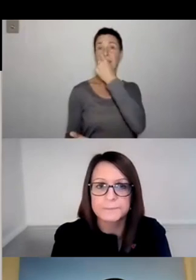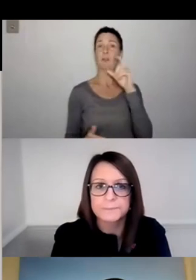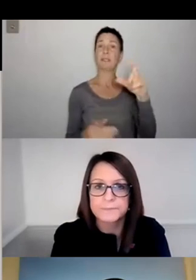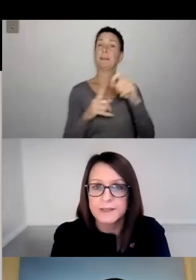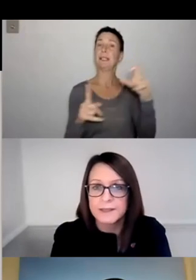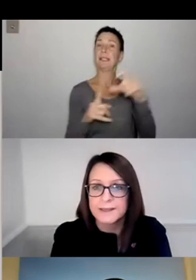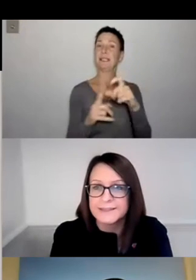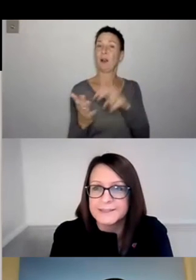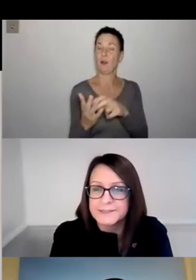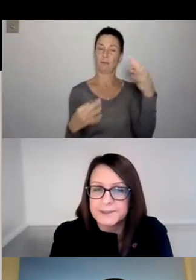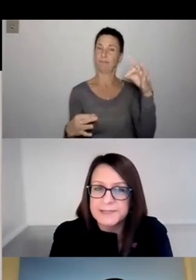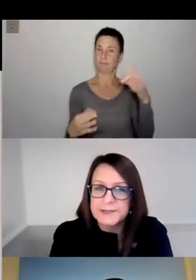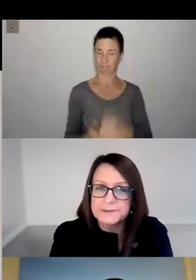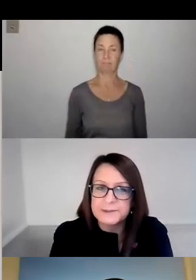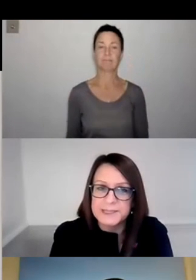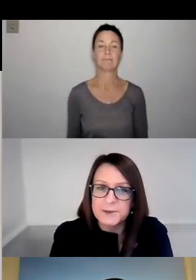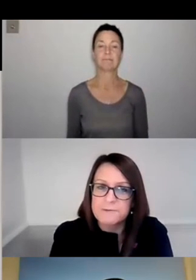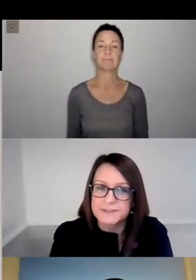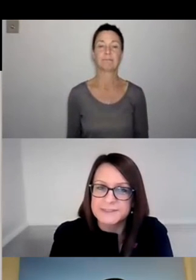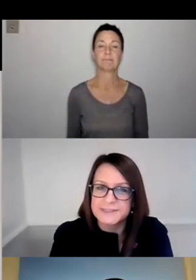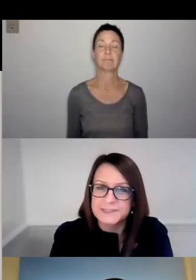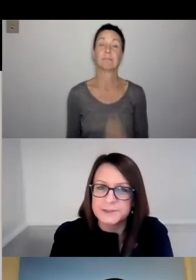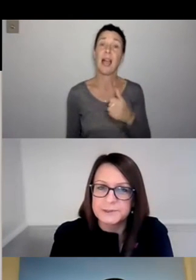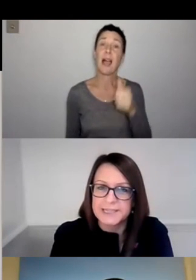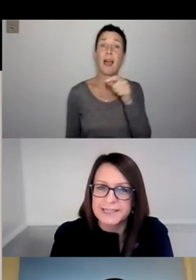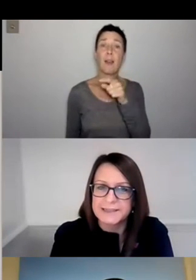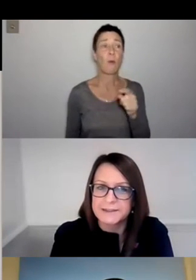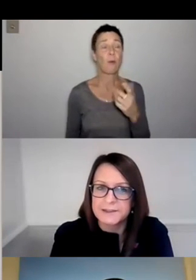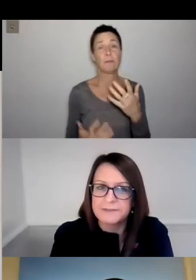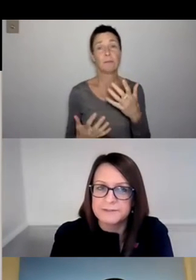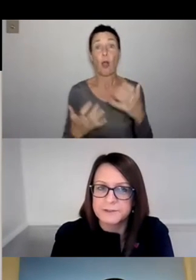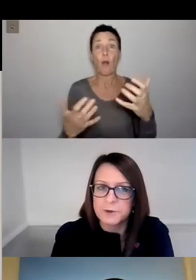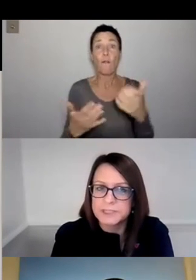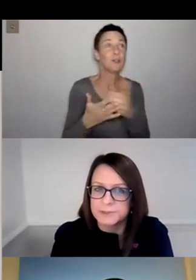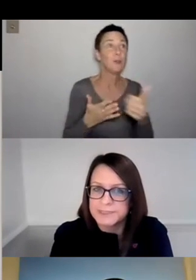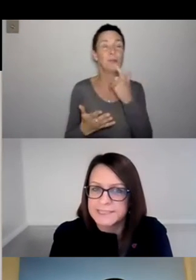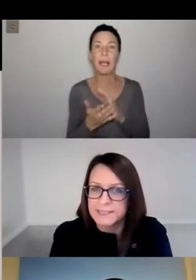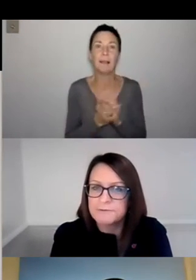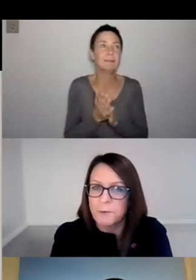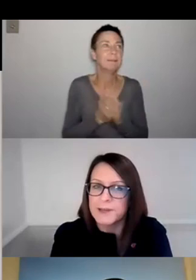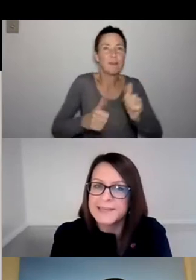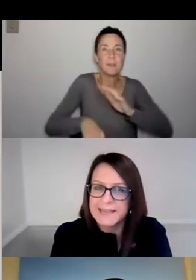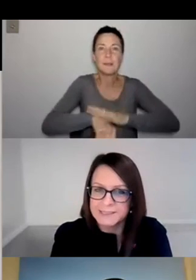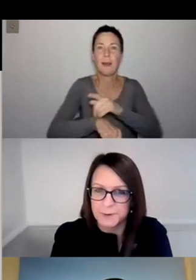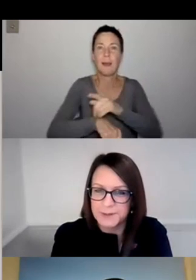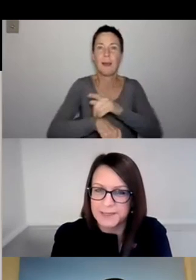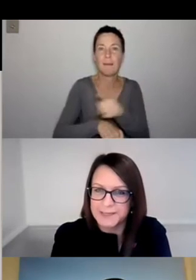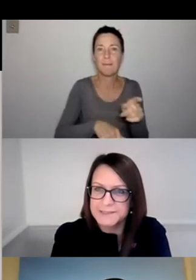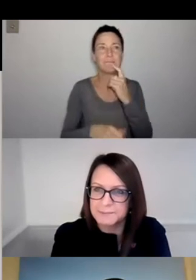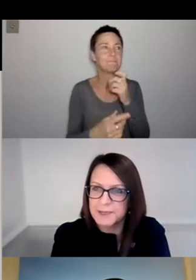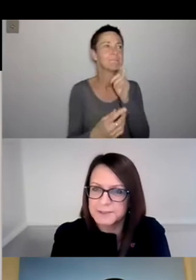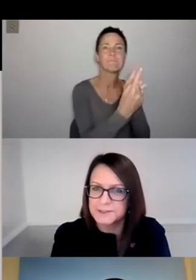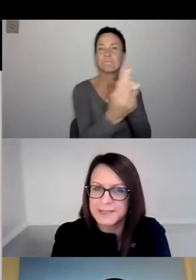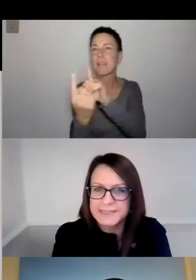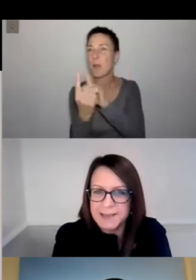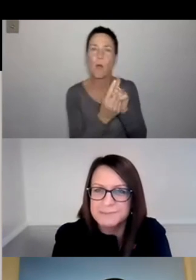log. So I know the conference is usually a favoured opportunity for networking.